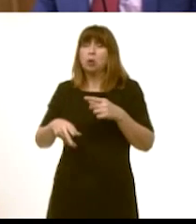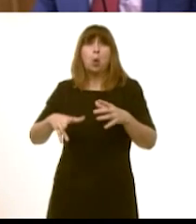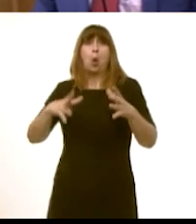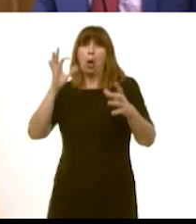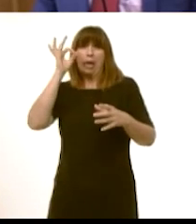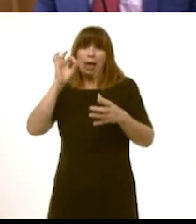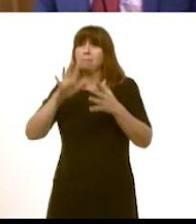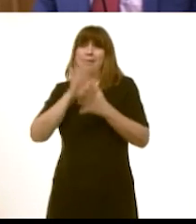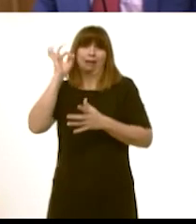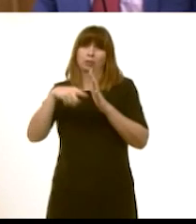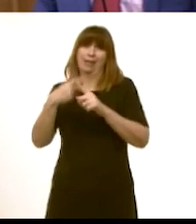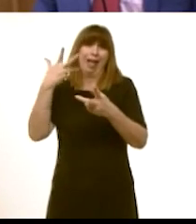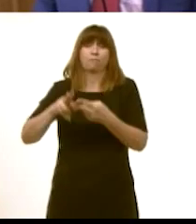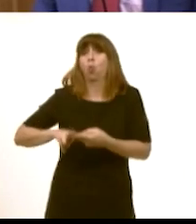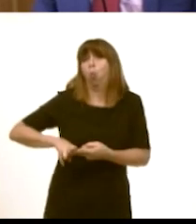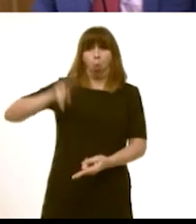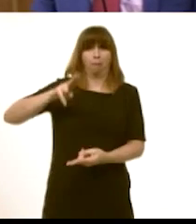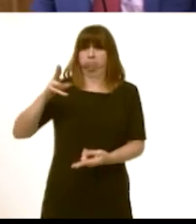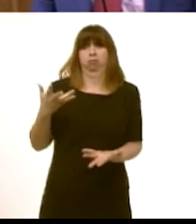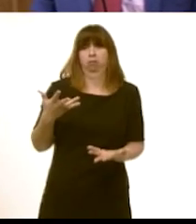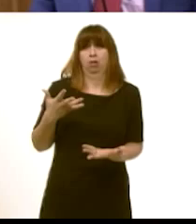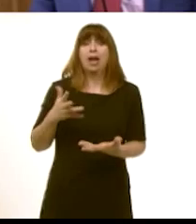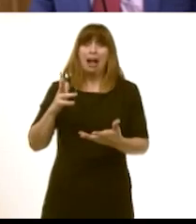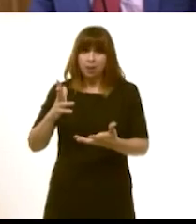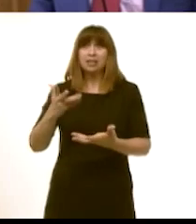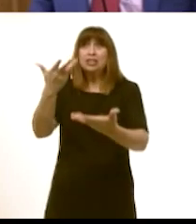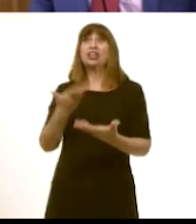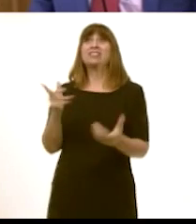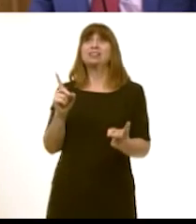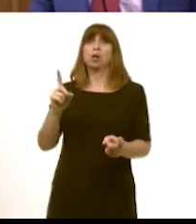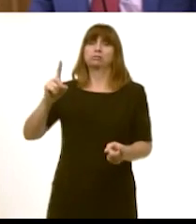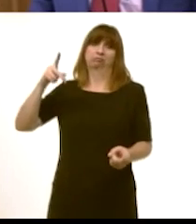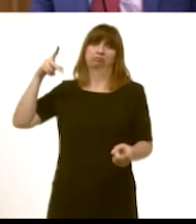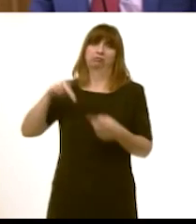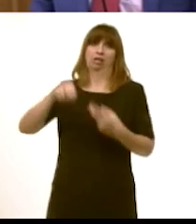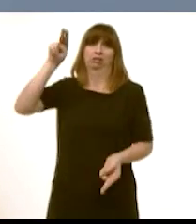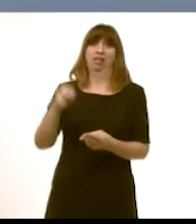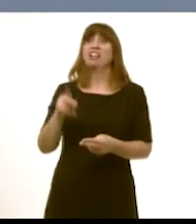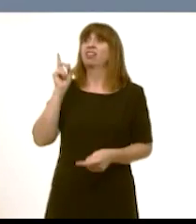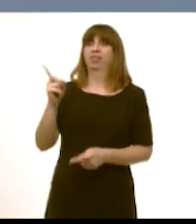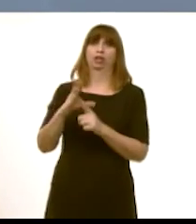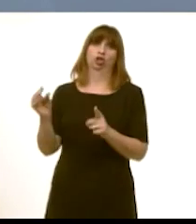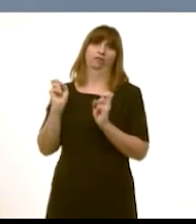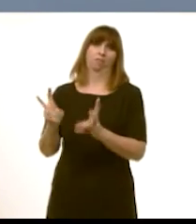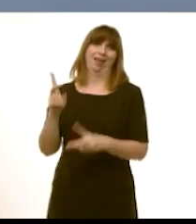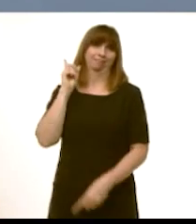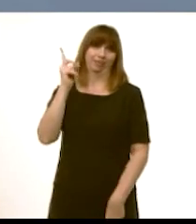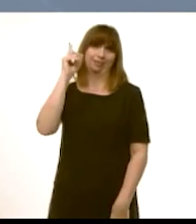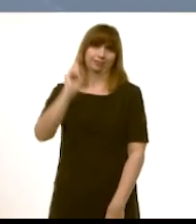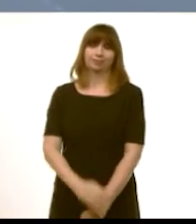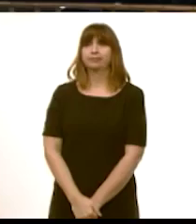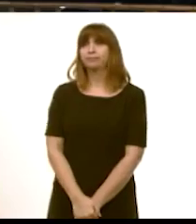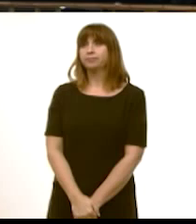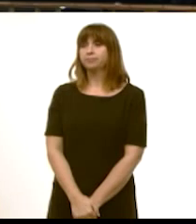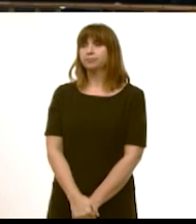council tax rises with a reduction in services. That just sums up the Tory party in one sentence. Jeff Cuthbert. Diolch,